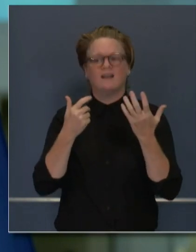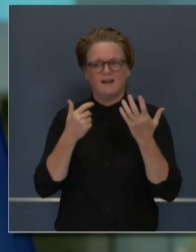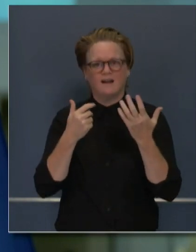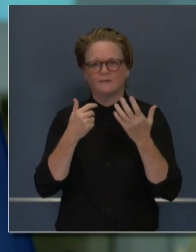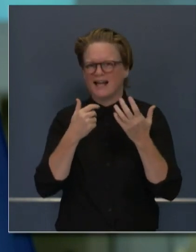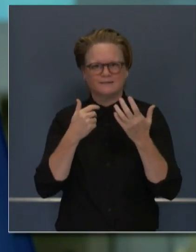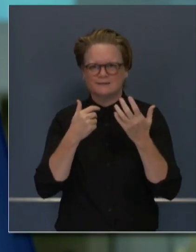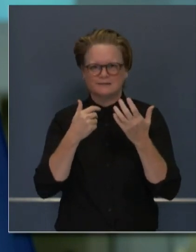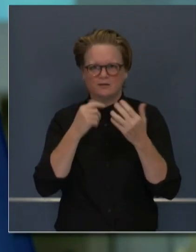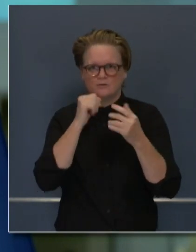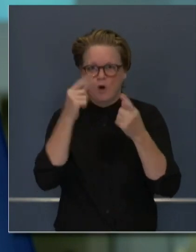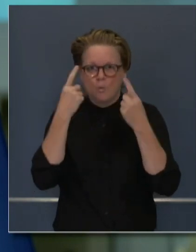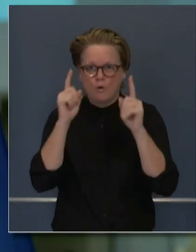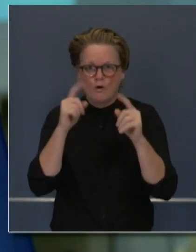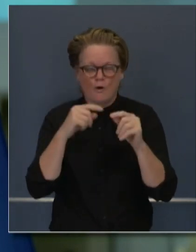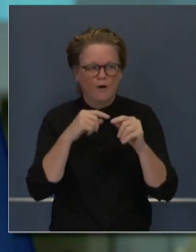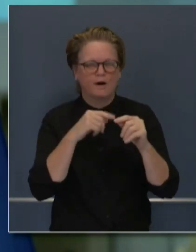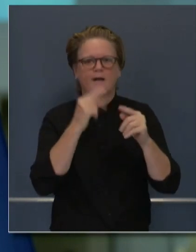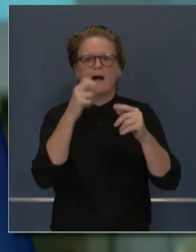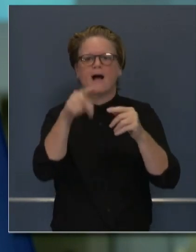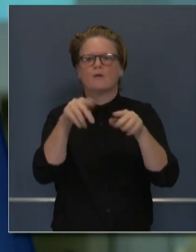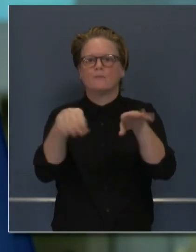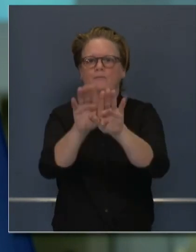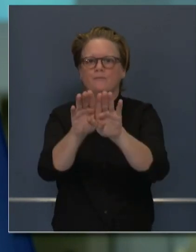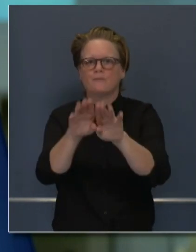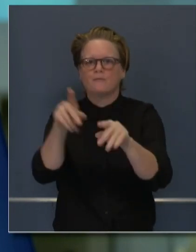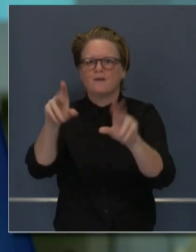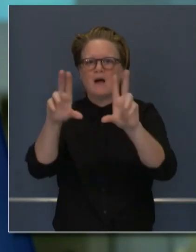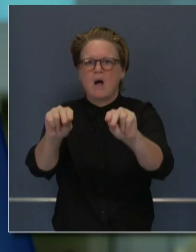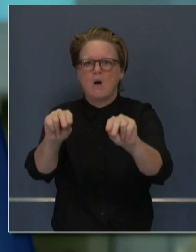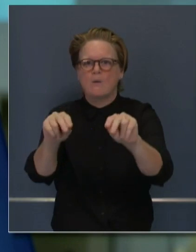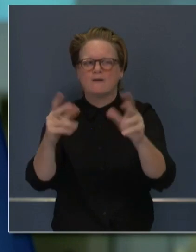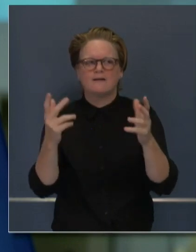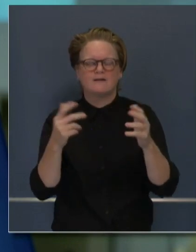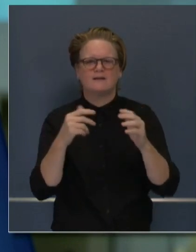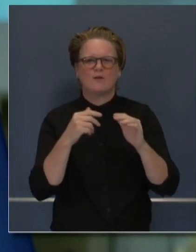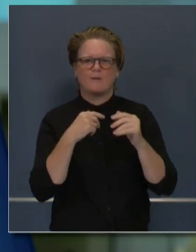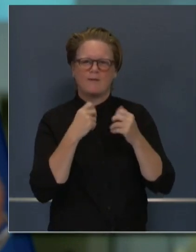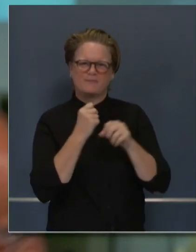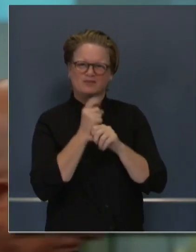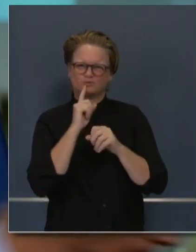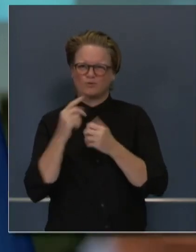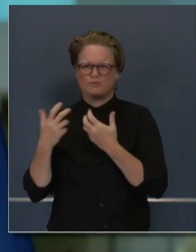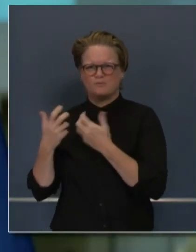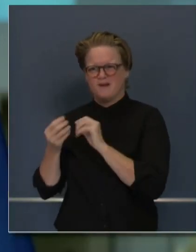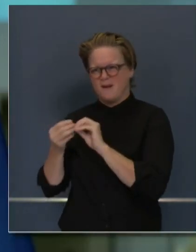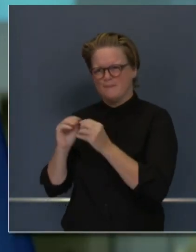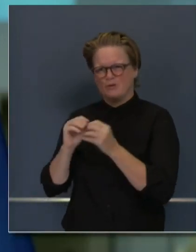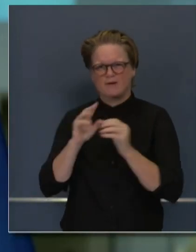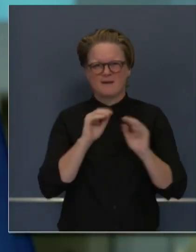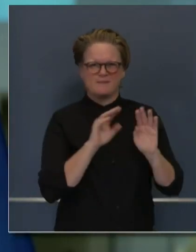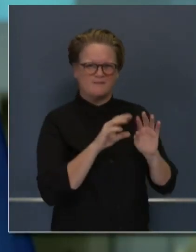lots of different interest groups and advocates to work around with this to get it right.